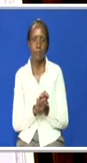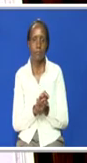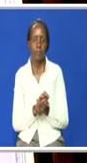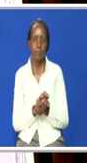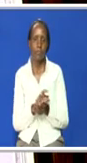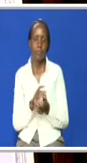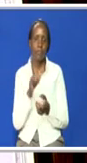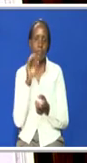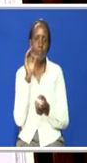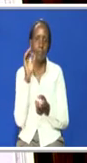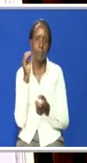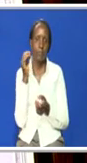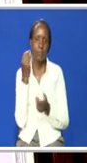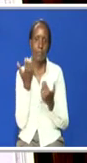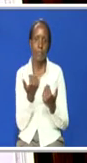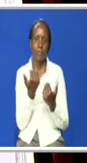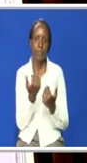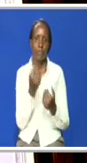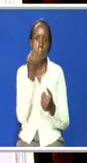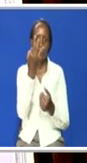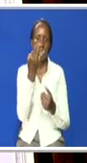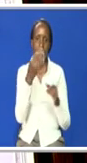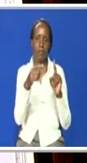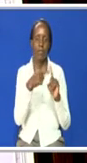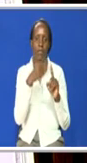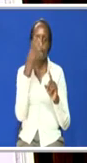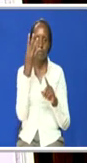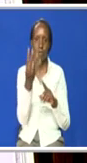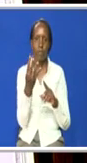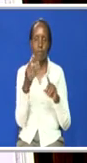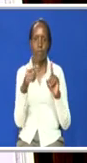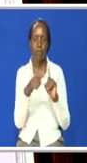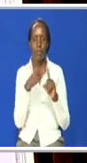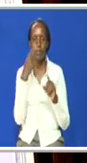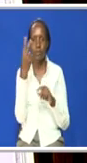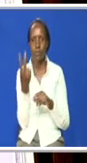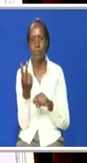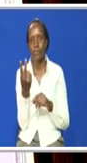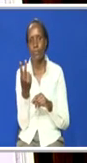Three plus four plus two.